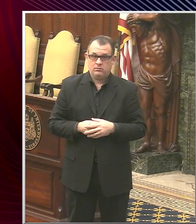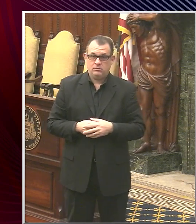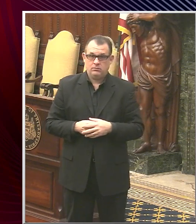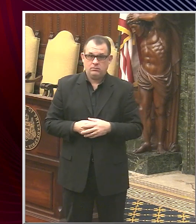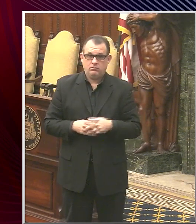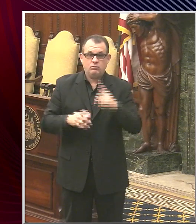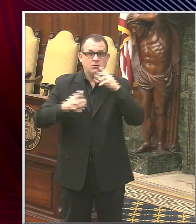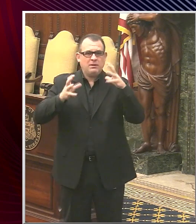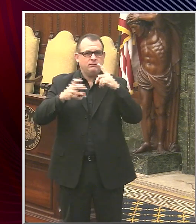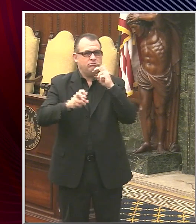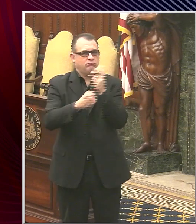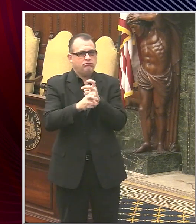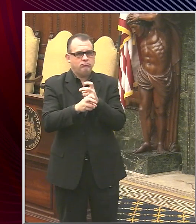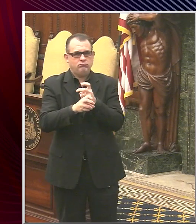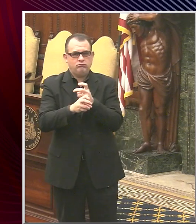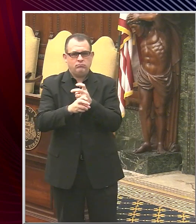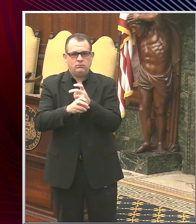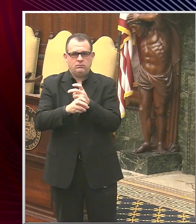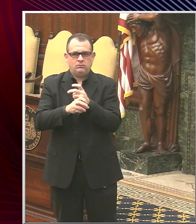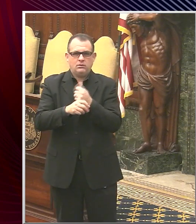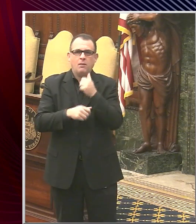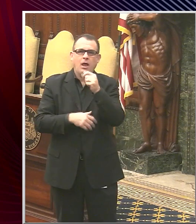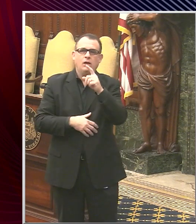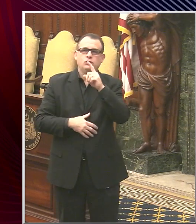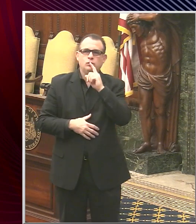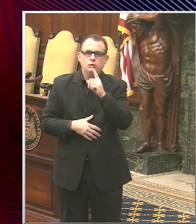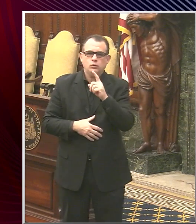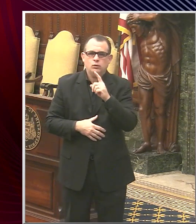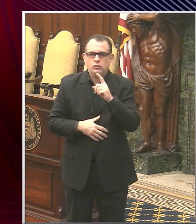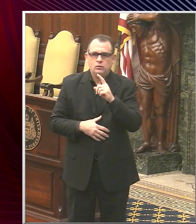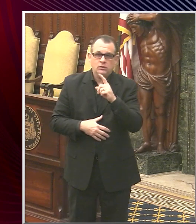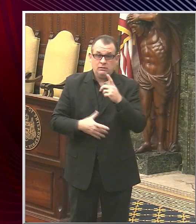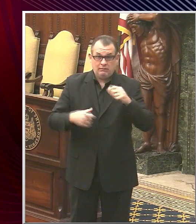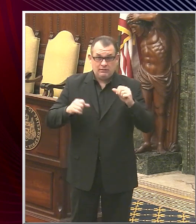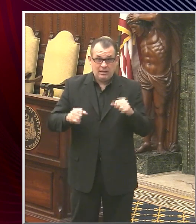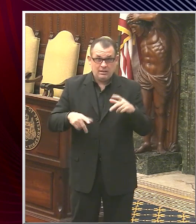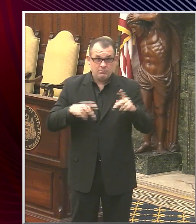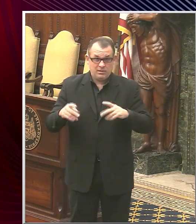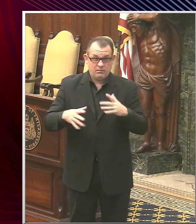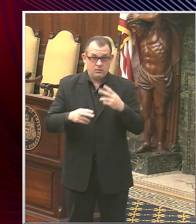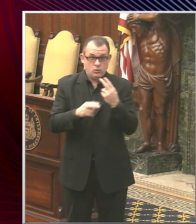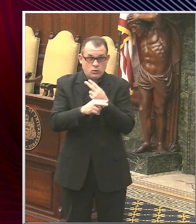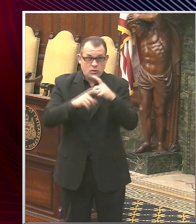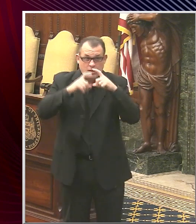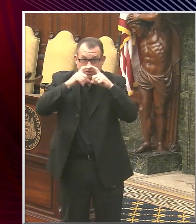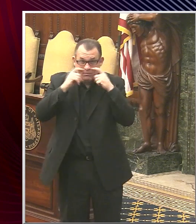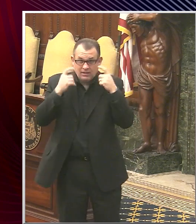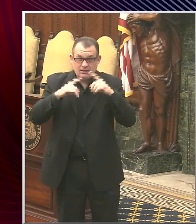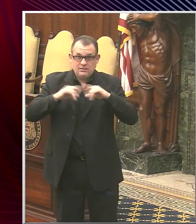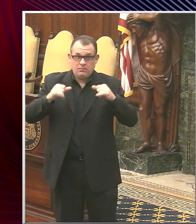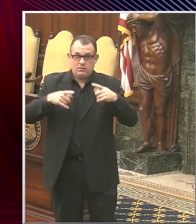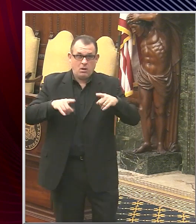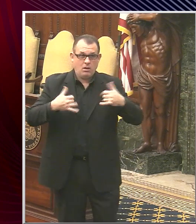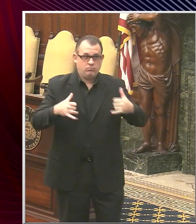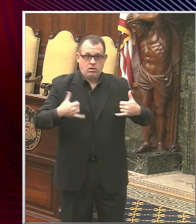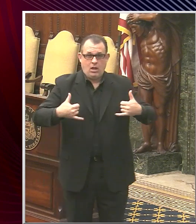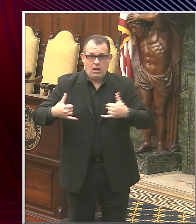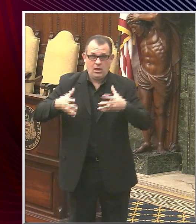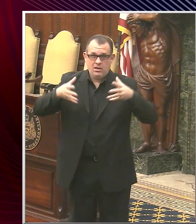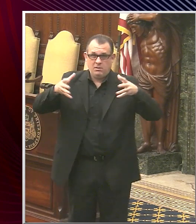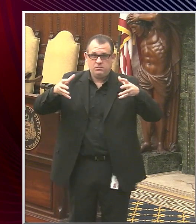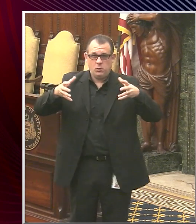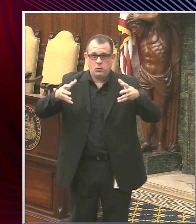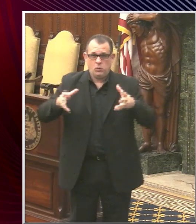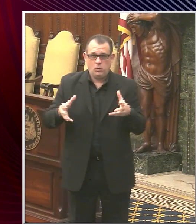tough sport because I'm not sure how practical it would be for people to actually wear a mask while they're playing the game of basketball. It's a very strenuous